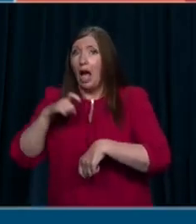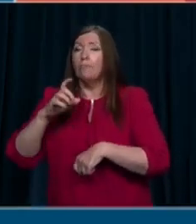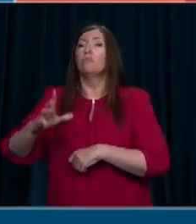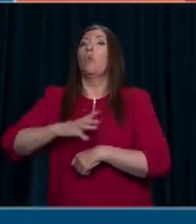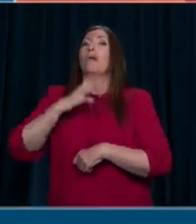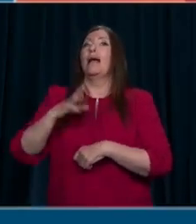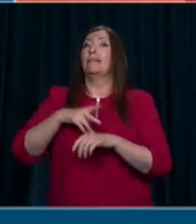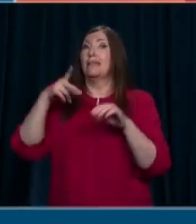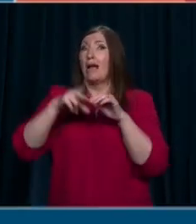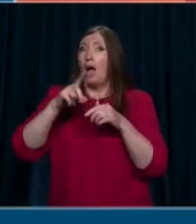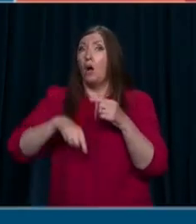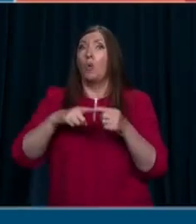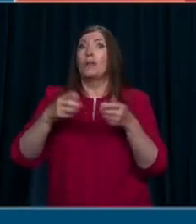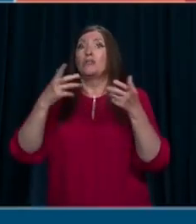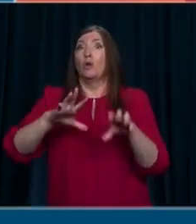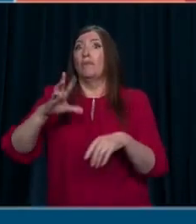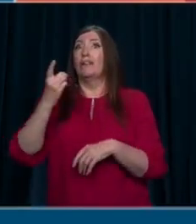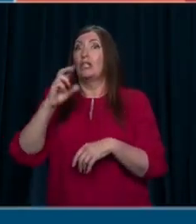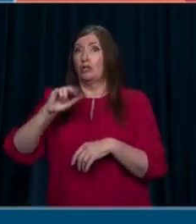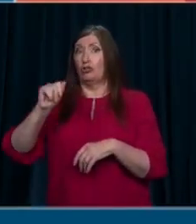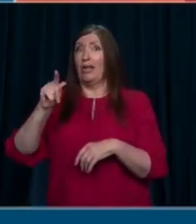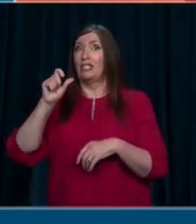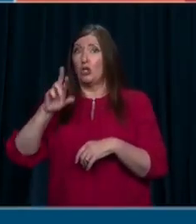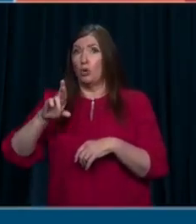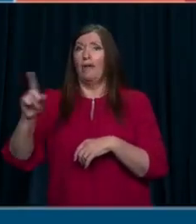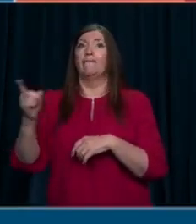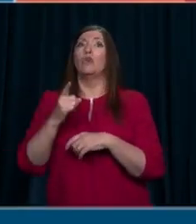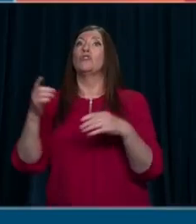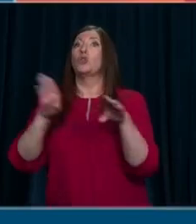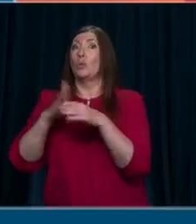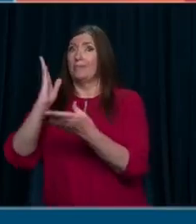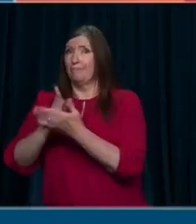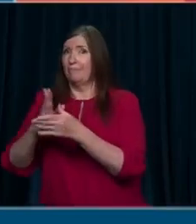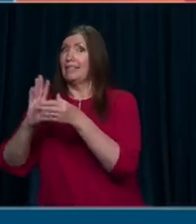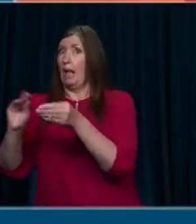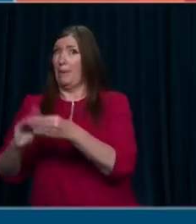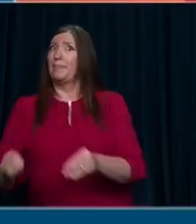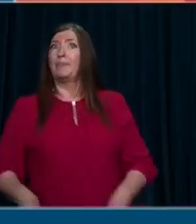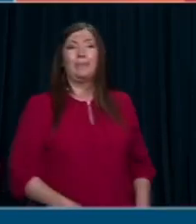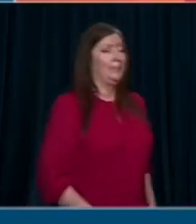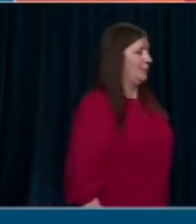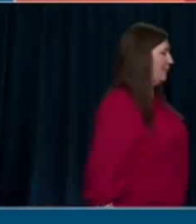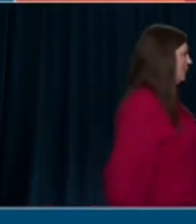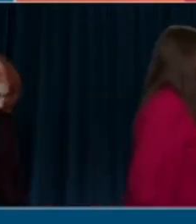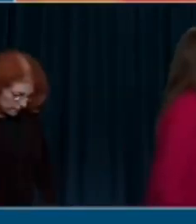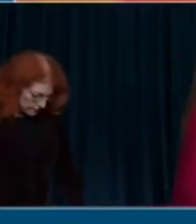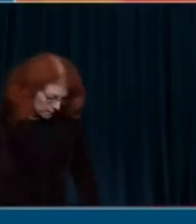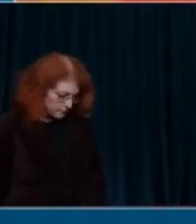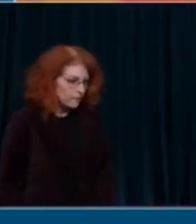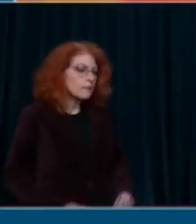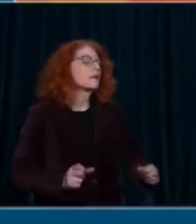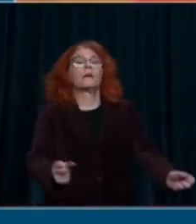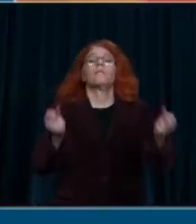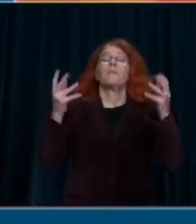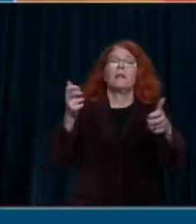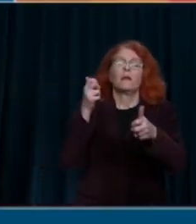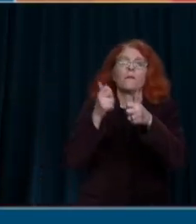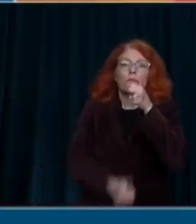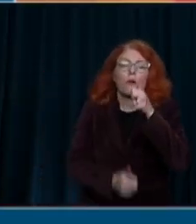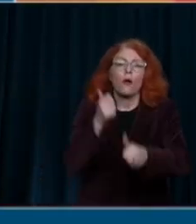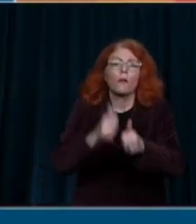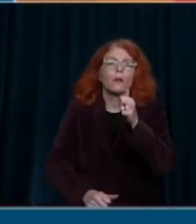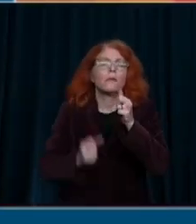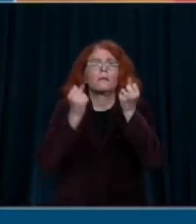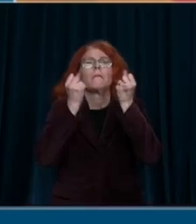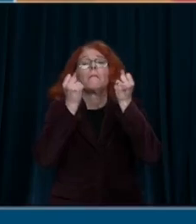you off when it's over. Dr. Jasser, you get the first closing statement. We've talked about a lot of problems here. There are millions rushing